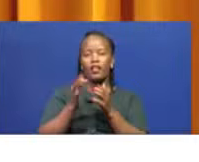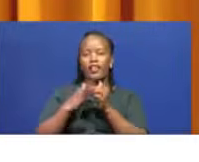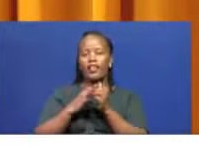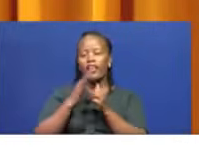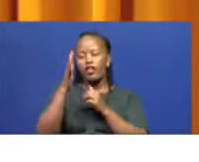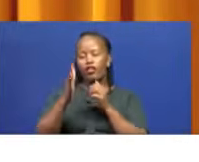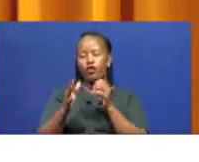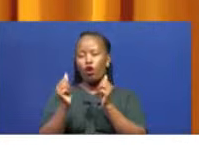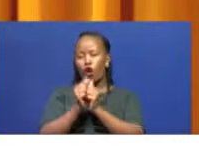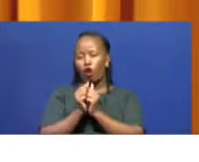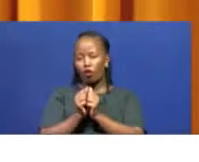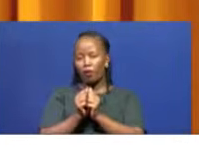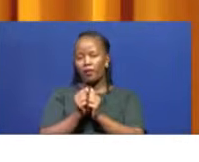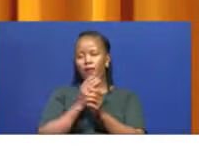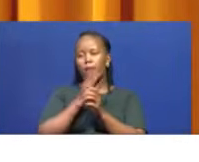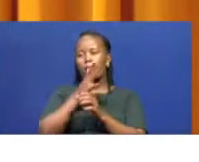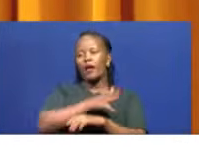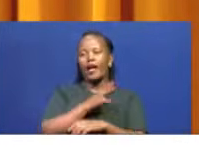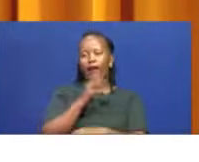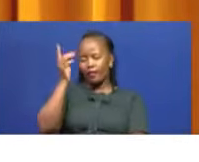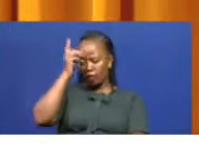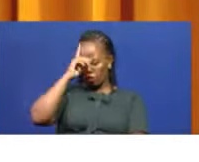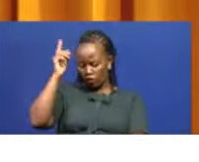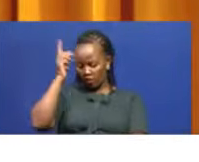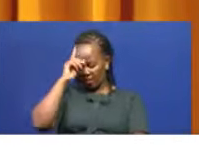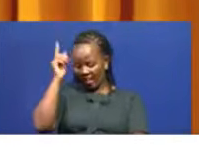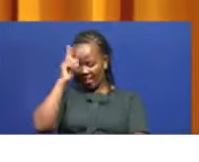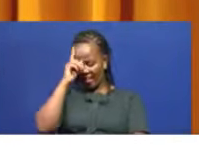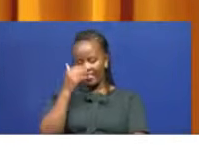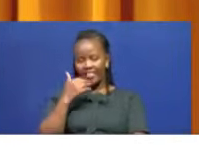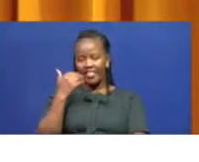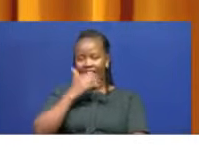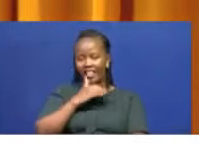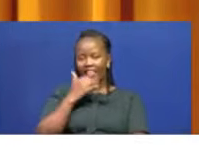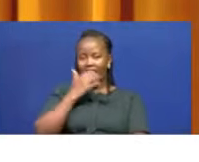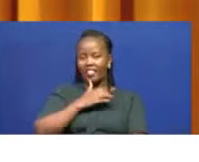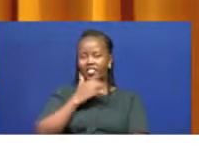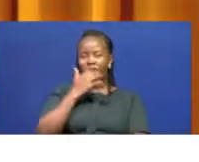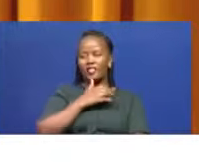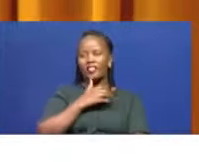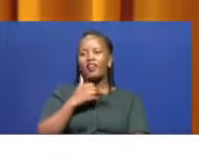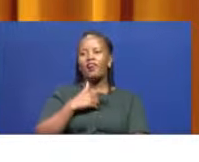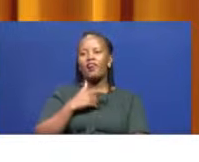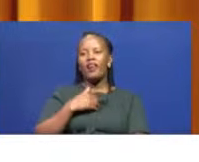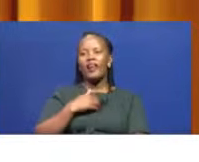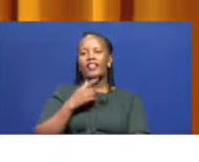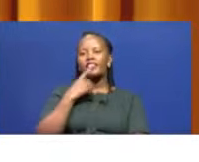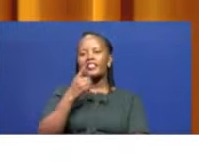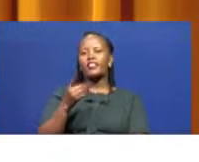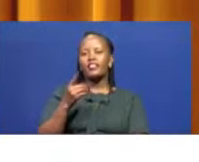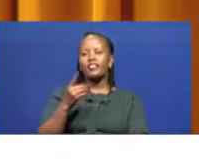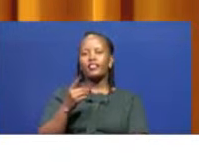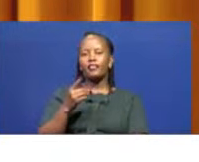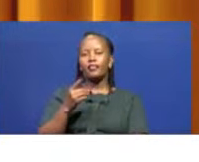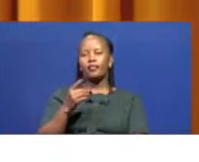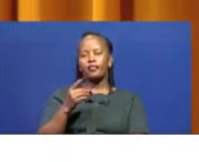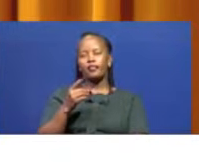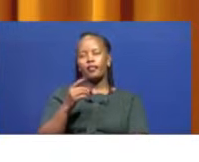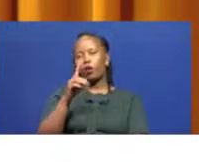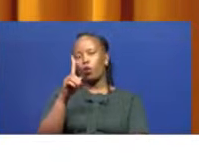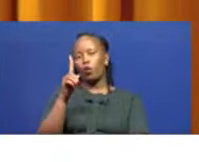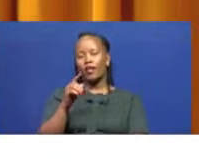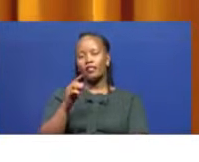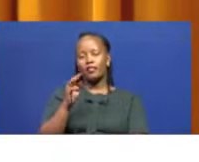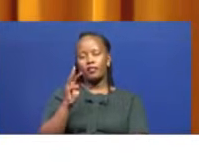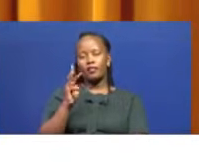2024, as it was alleged that H.E. Gachagua had referred to Honorable Florence Jematea